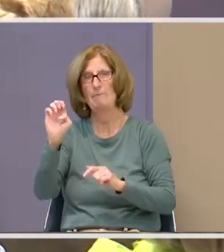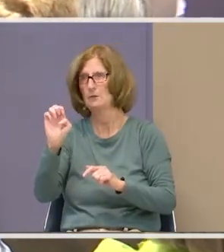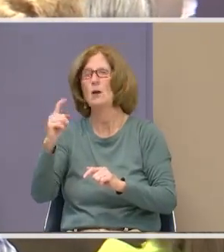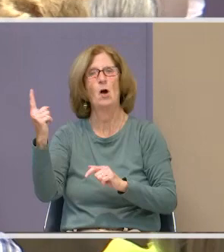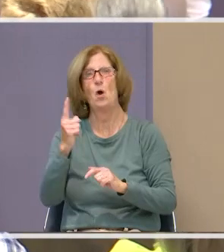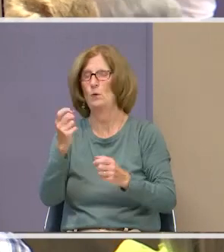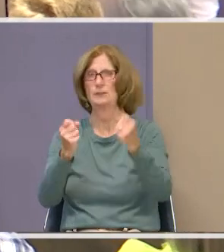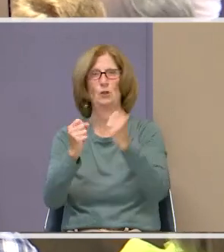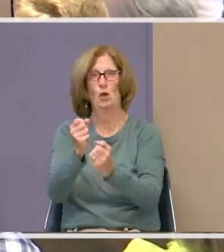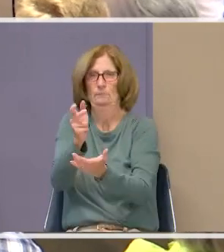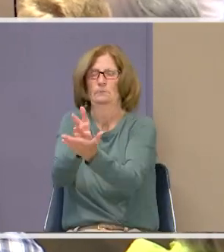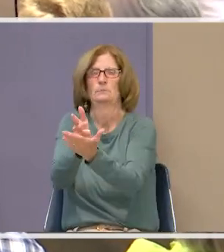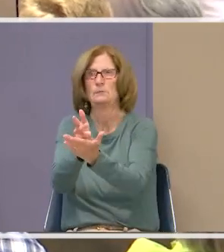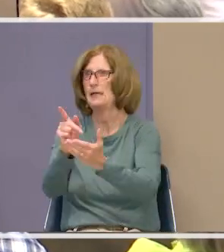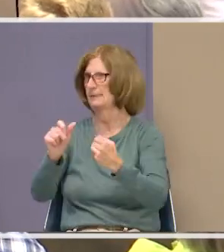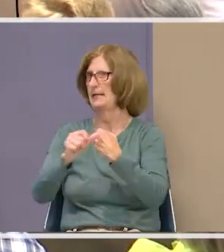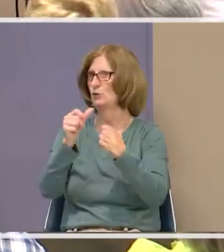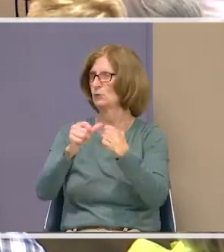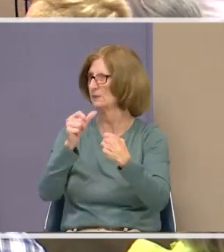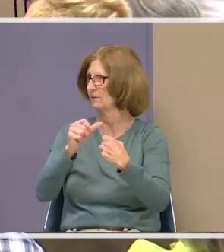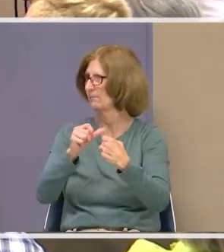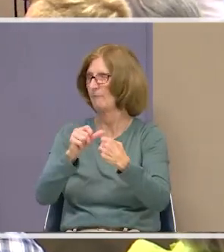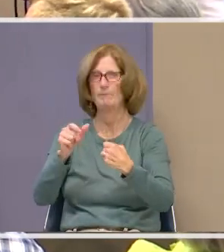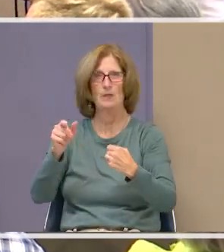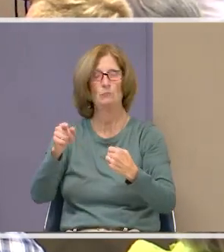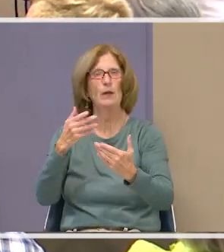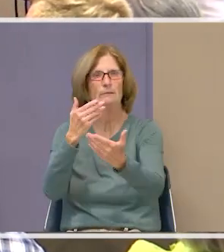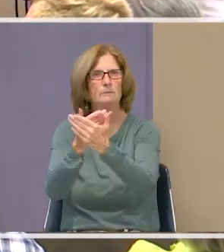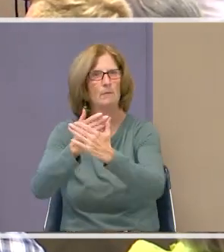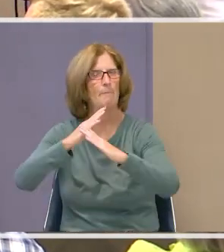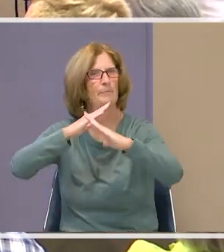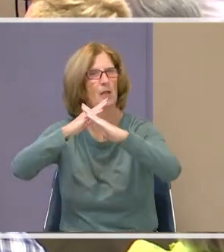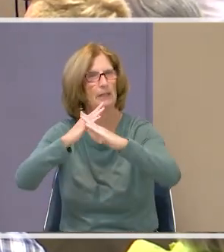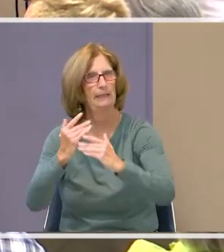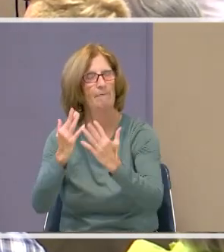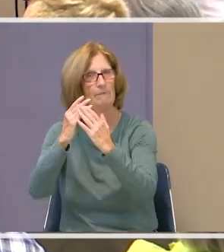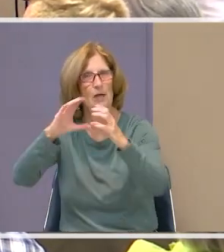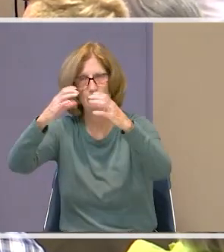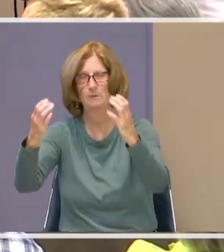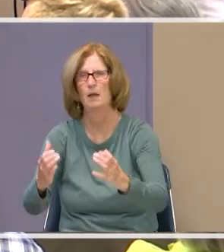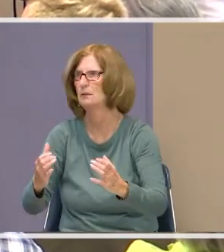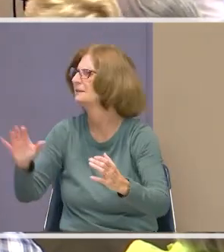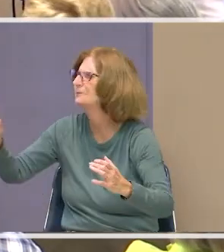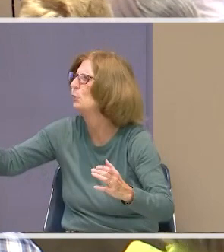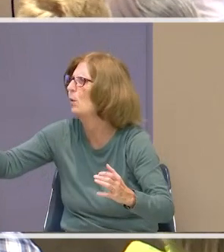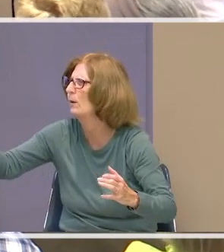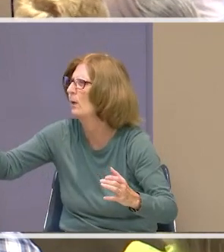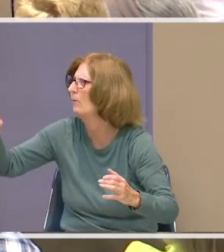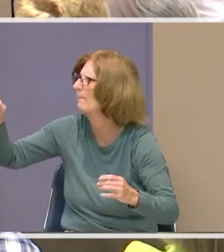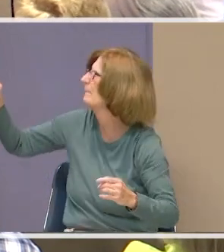parked at the corner. It is so dangerous. It's usually parked at the fire plug. There's already a fire plug there.